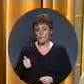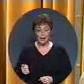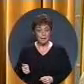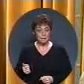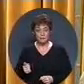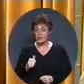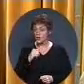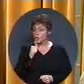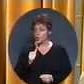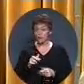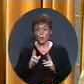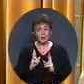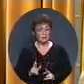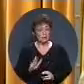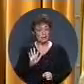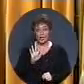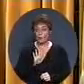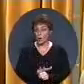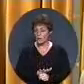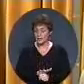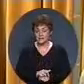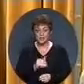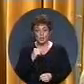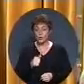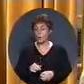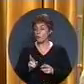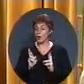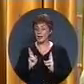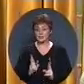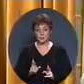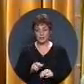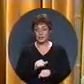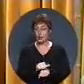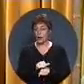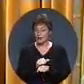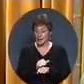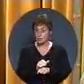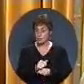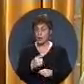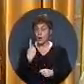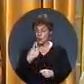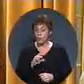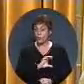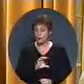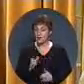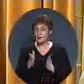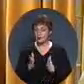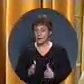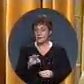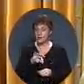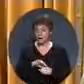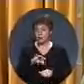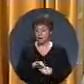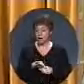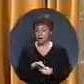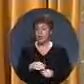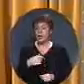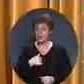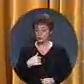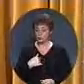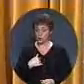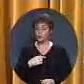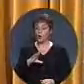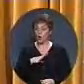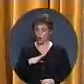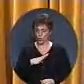government, the Liberal Party did not keep its promises, did not keep its commitments to Canadians. Right now,